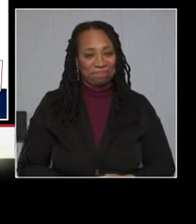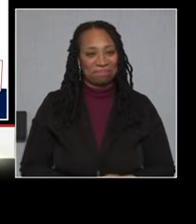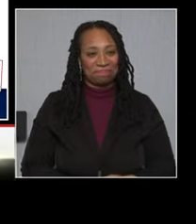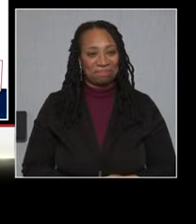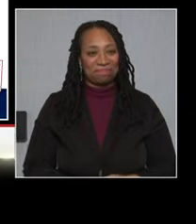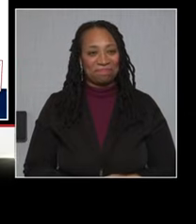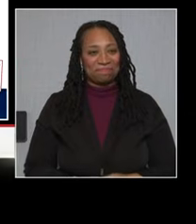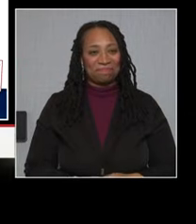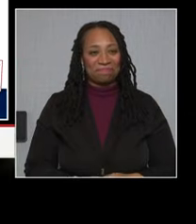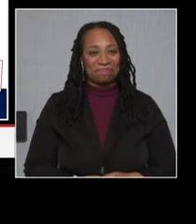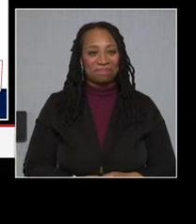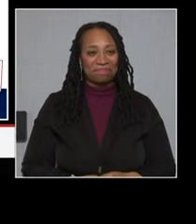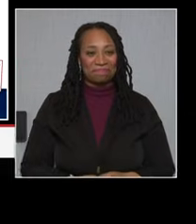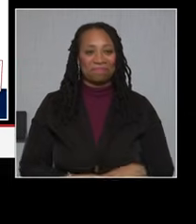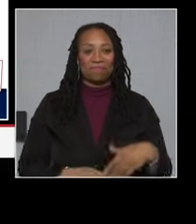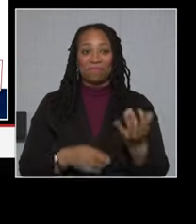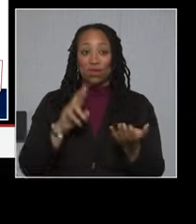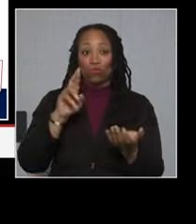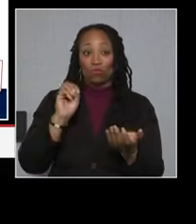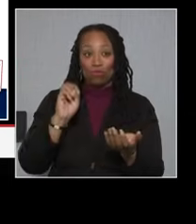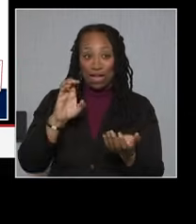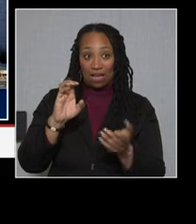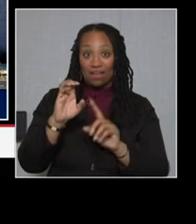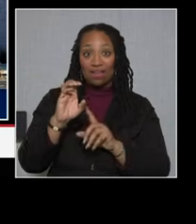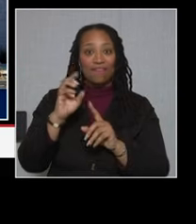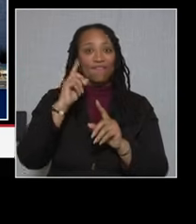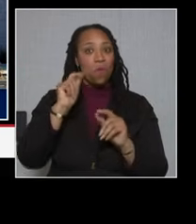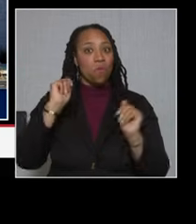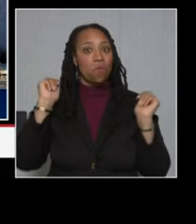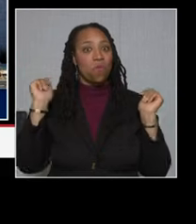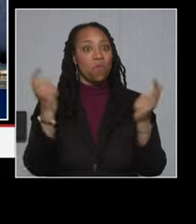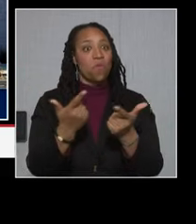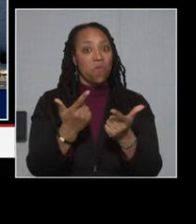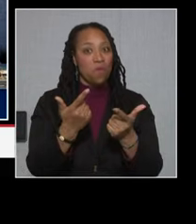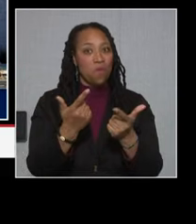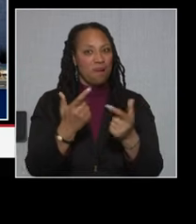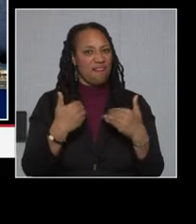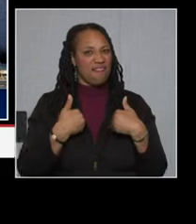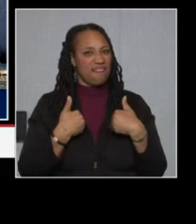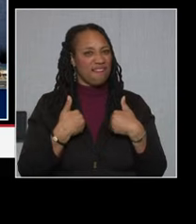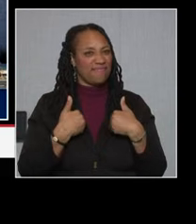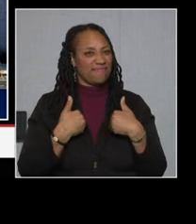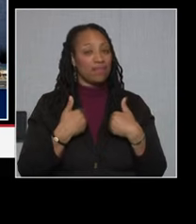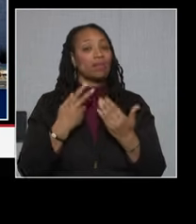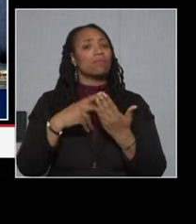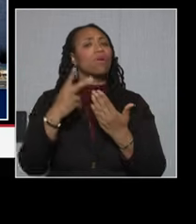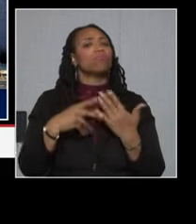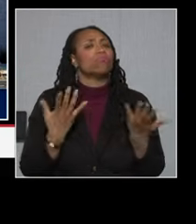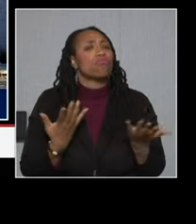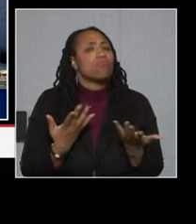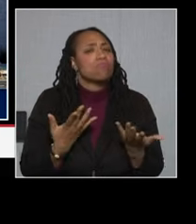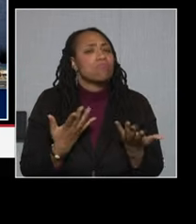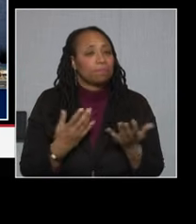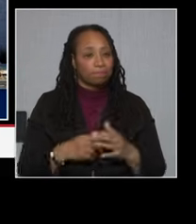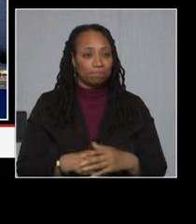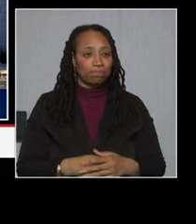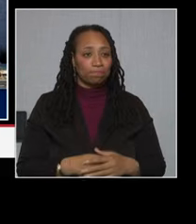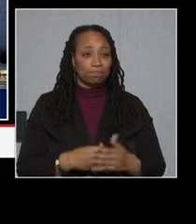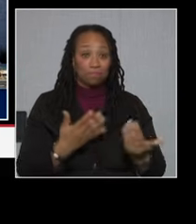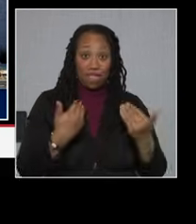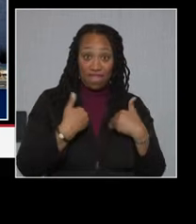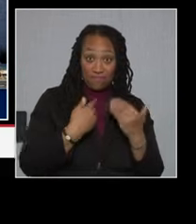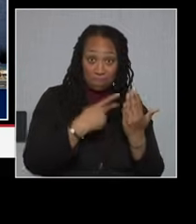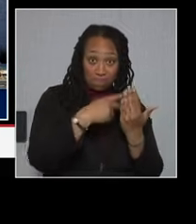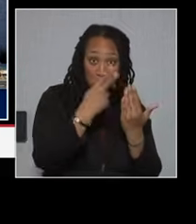This is for people who are operators of programs who want to partner with DPR to put